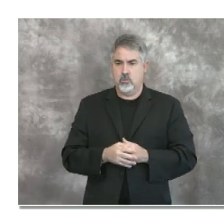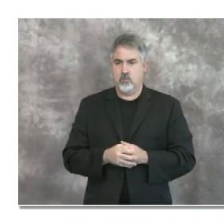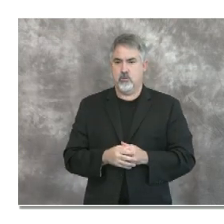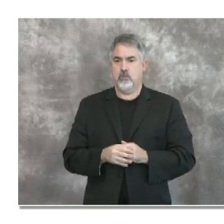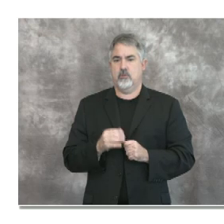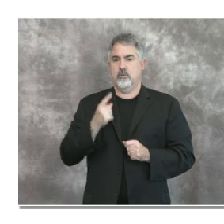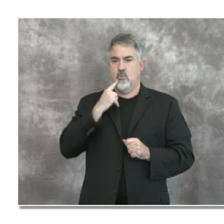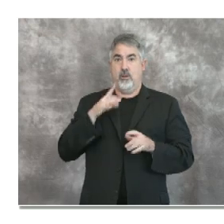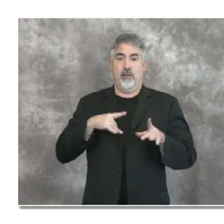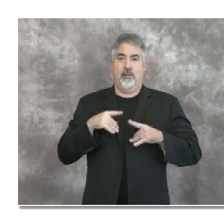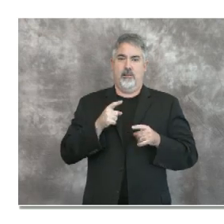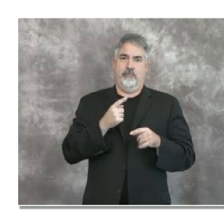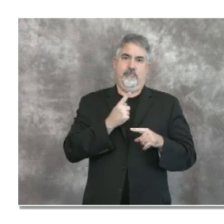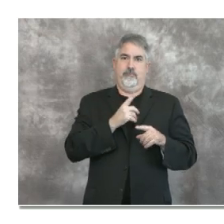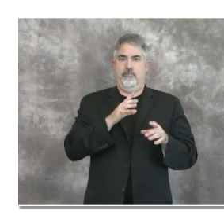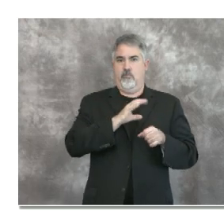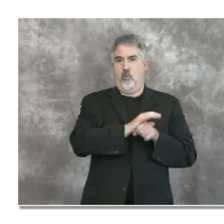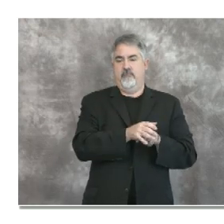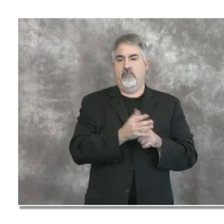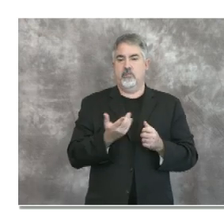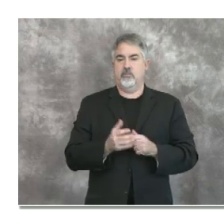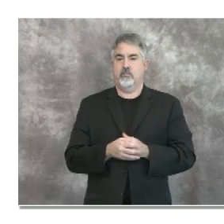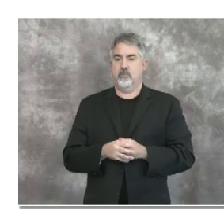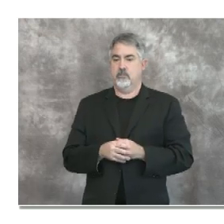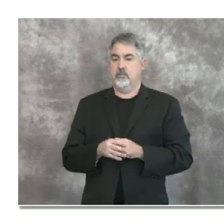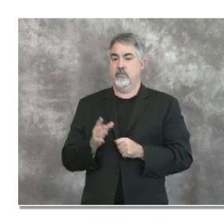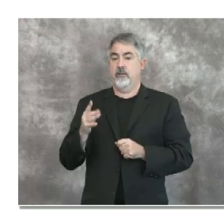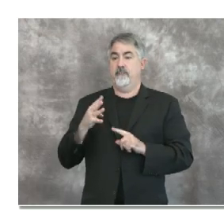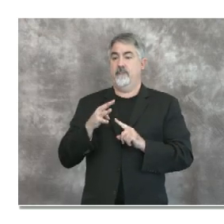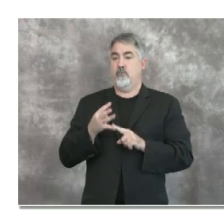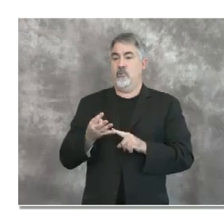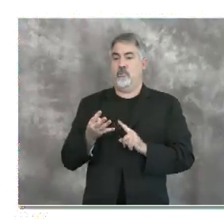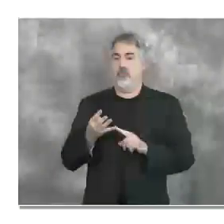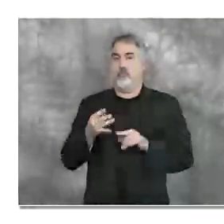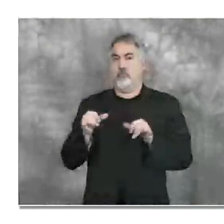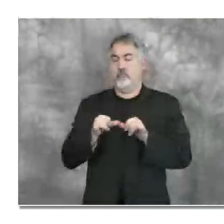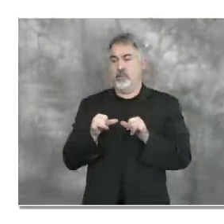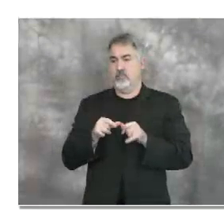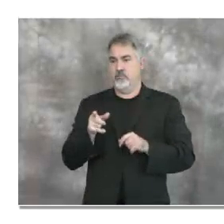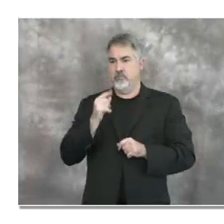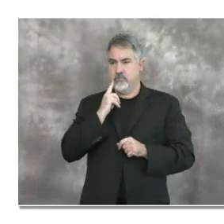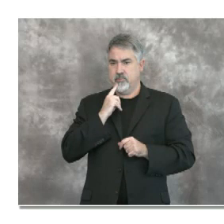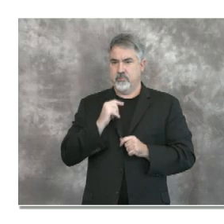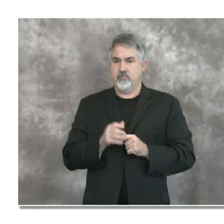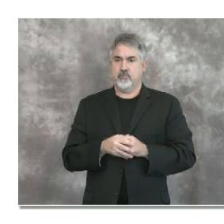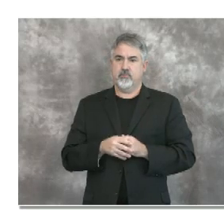the fourth metric is related to